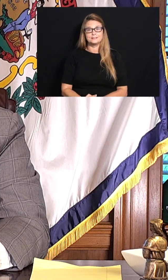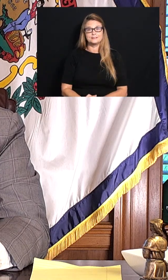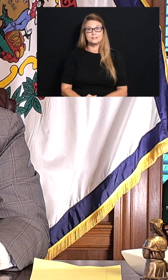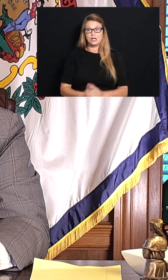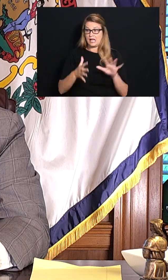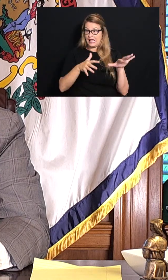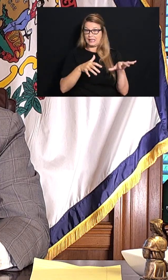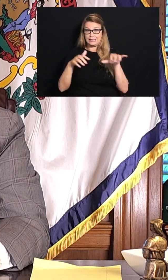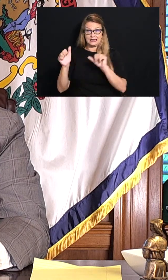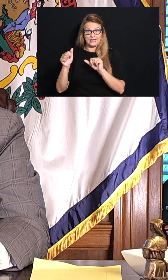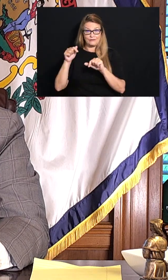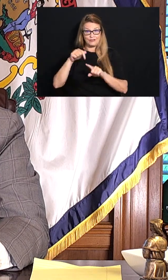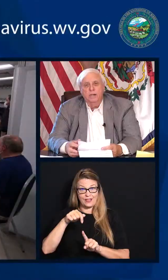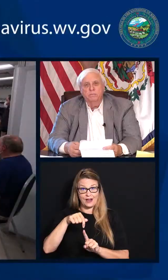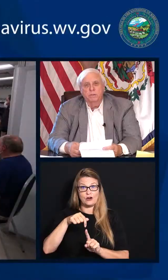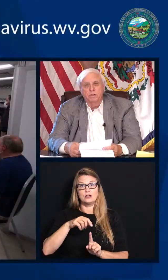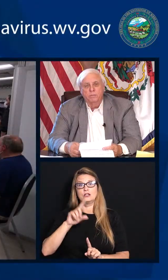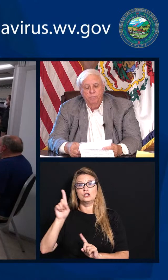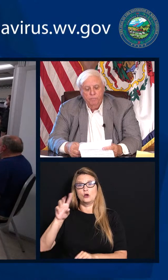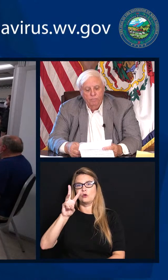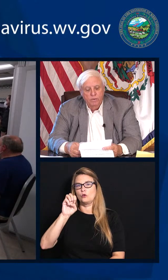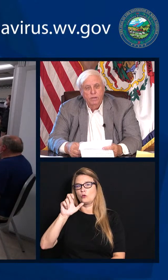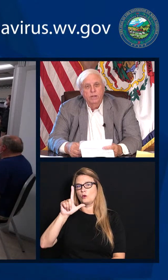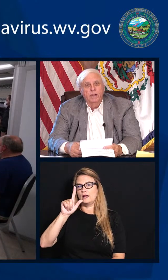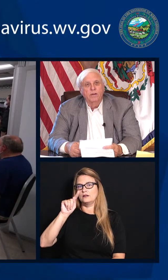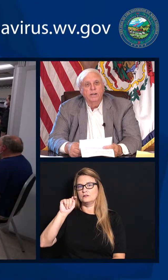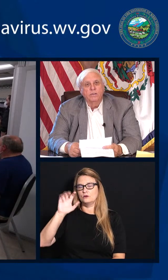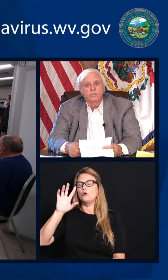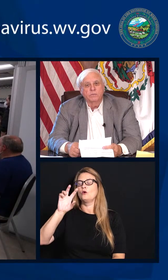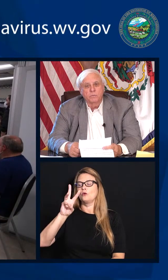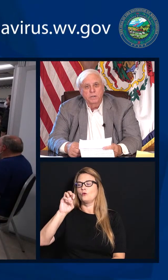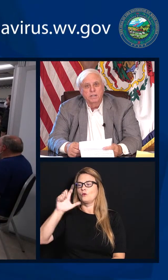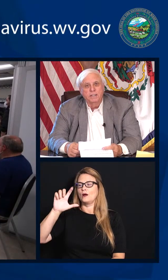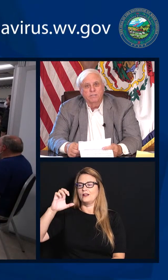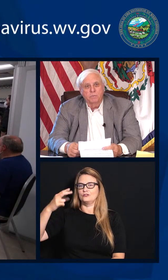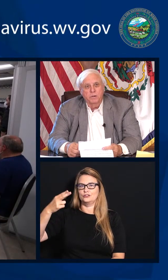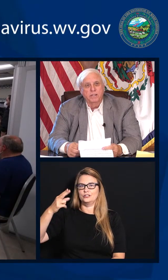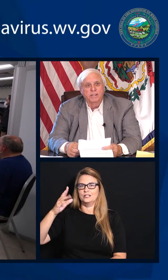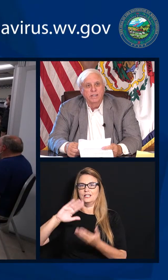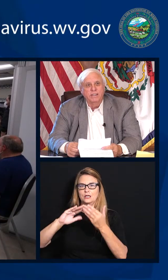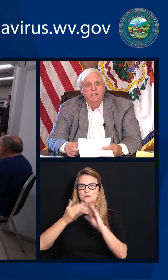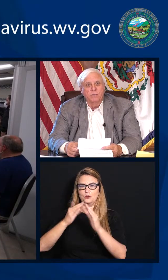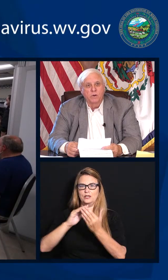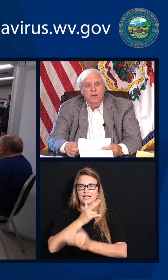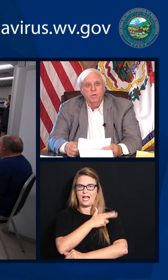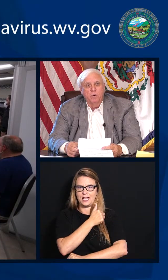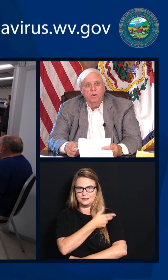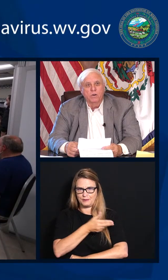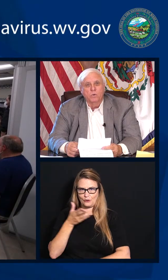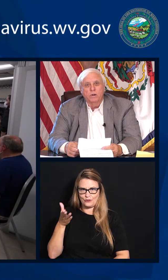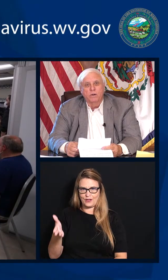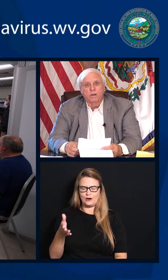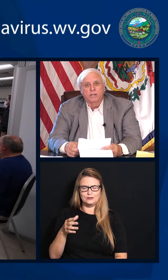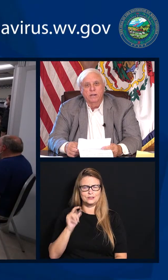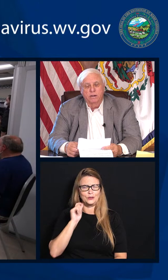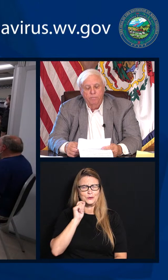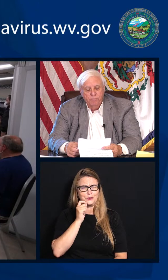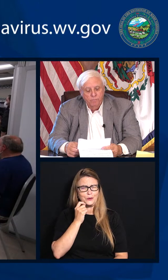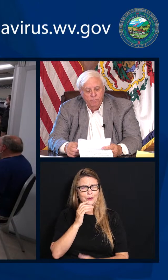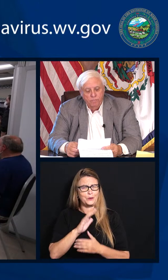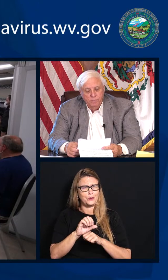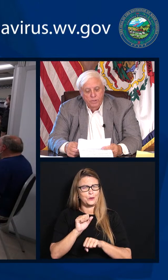there, we went to the Welsh Community Hospital, and there was really some really neat and great work going on right